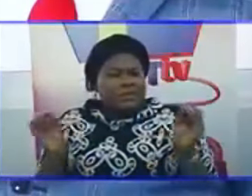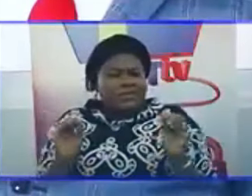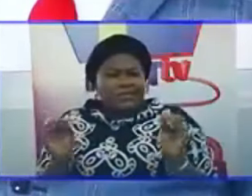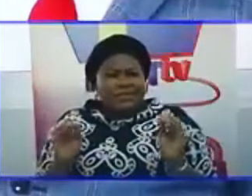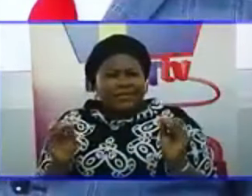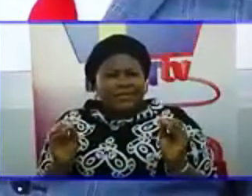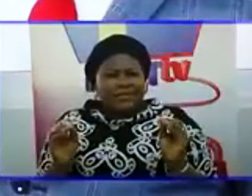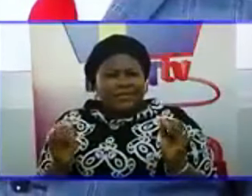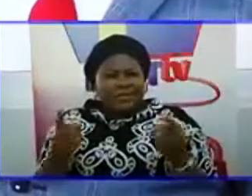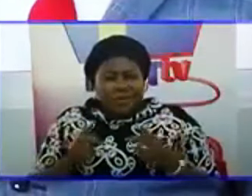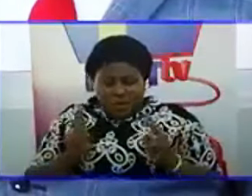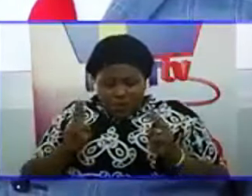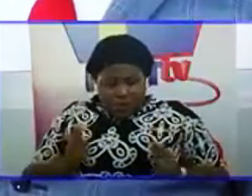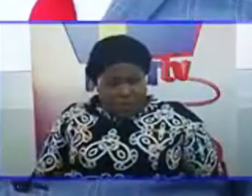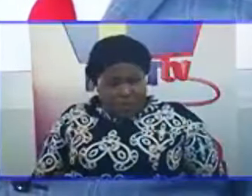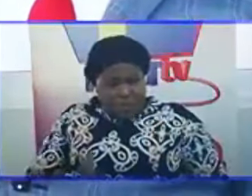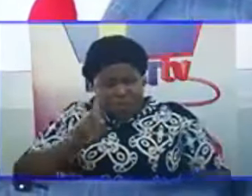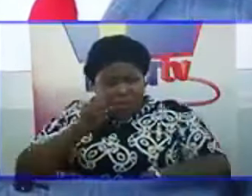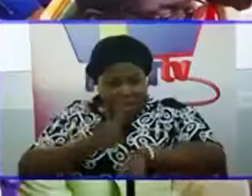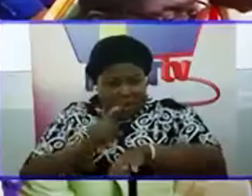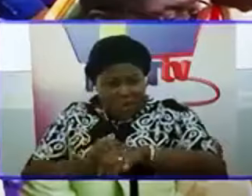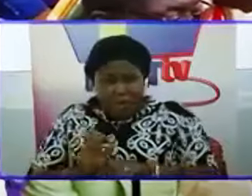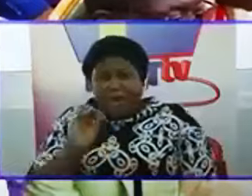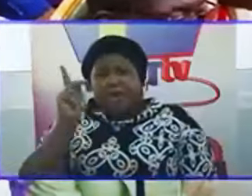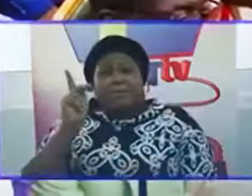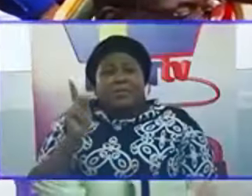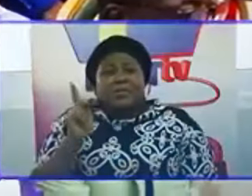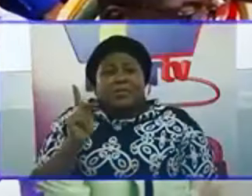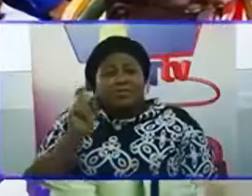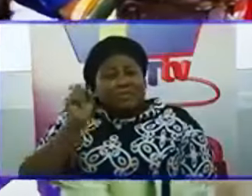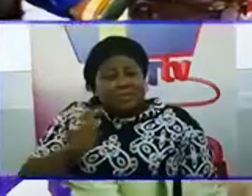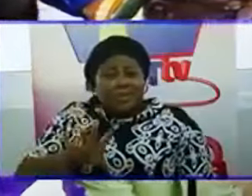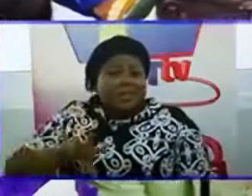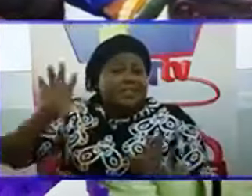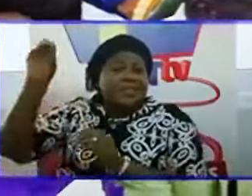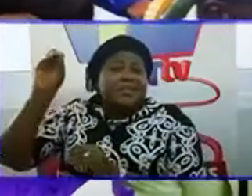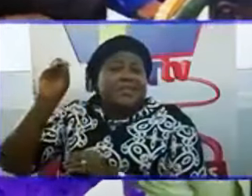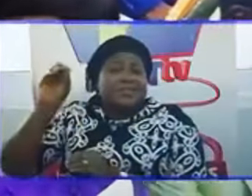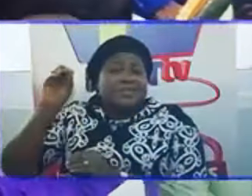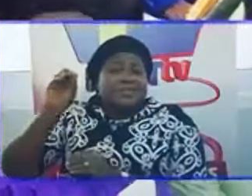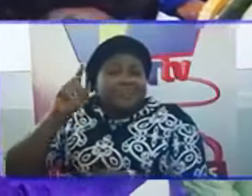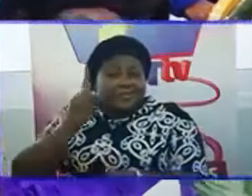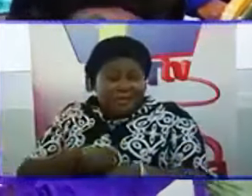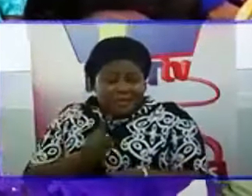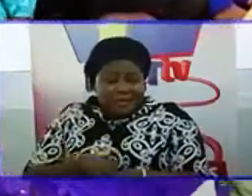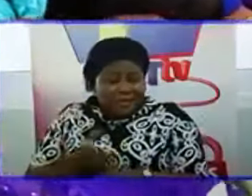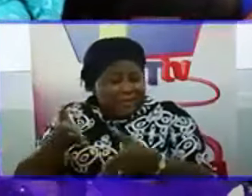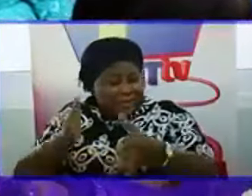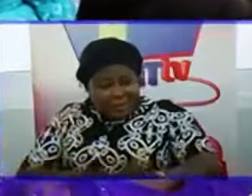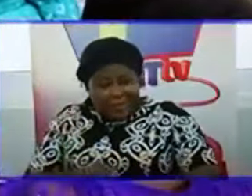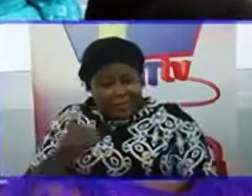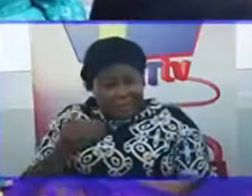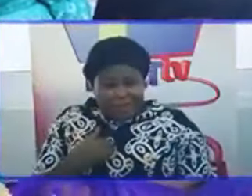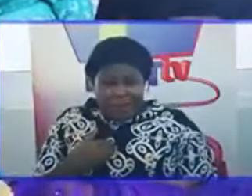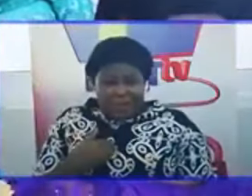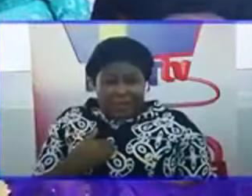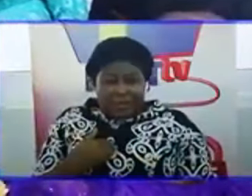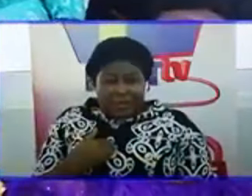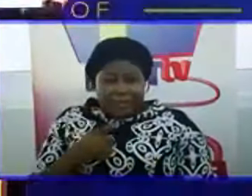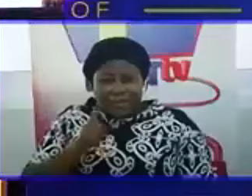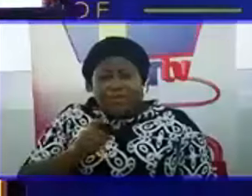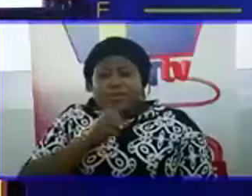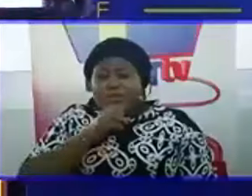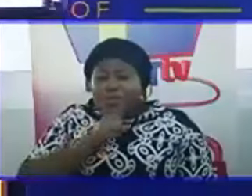human race will ask you to go. Sometimes when time wants you to go and you don't want to go, you realize that you have gone past your